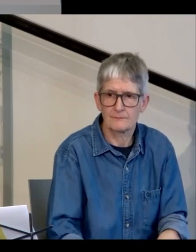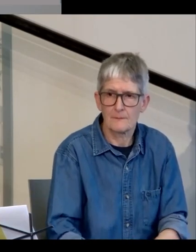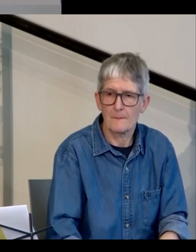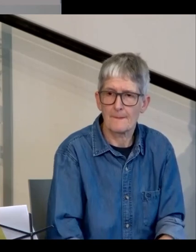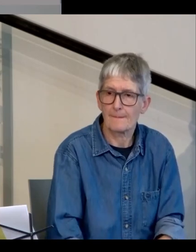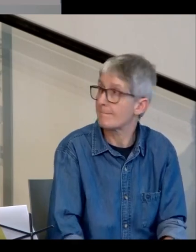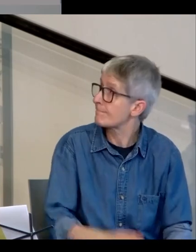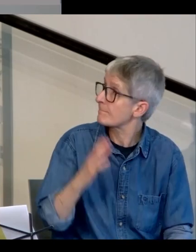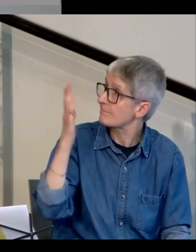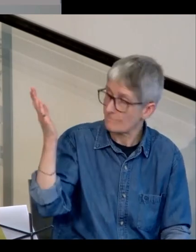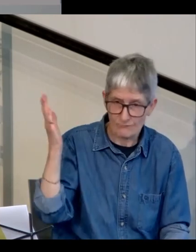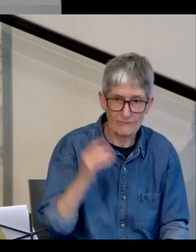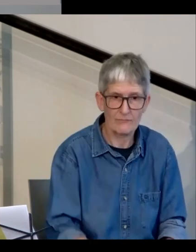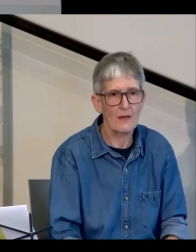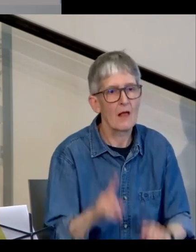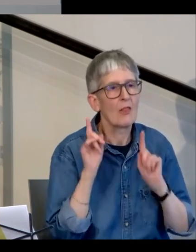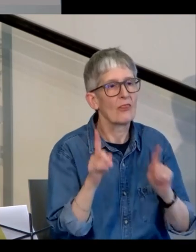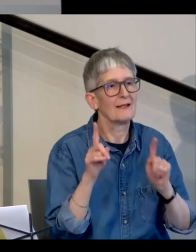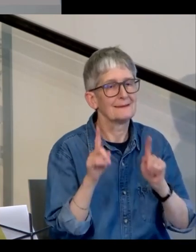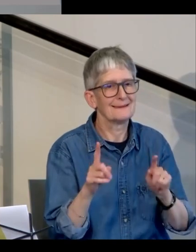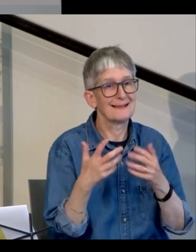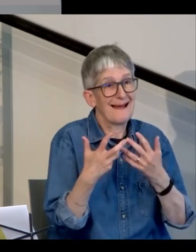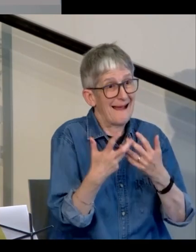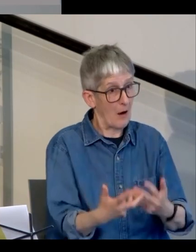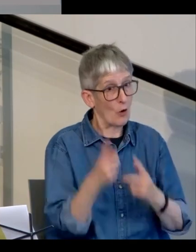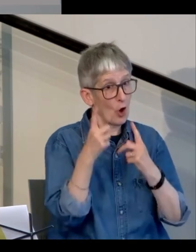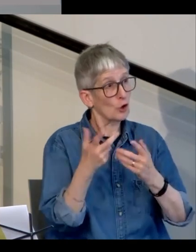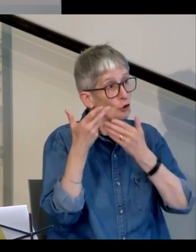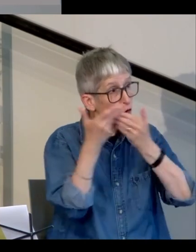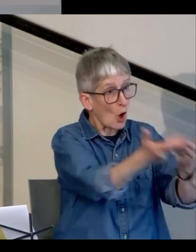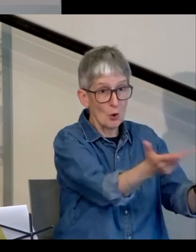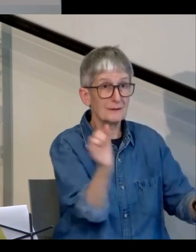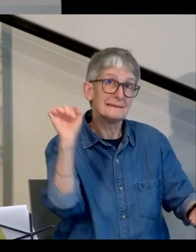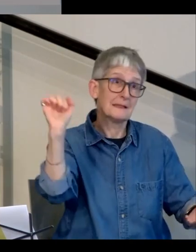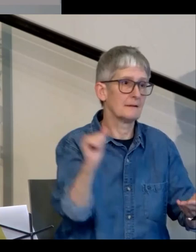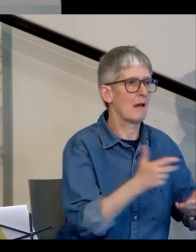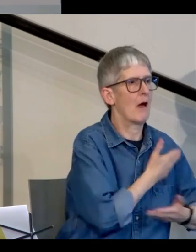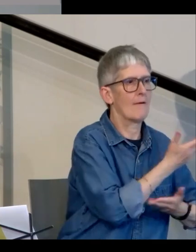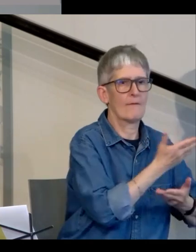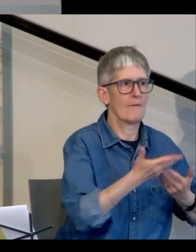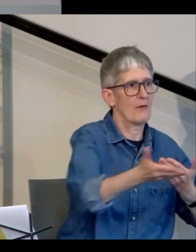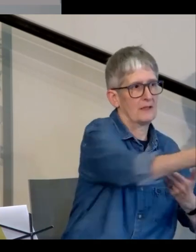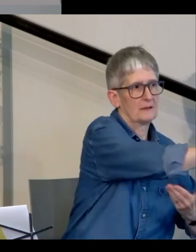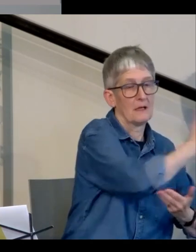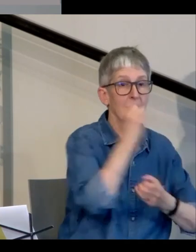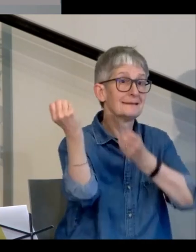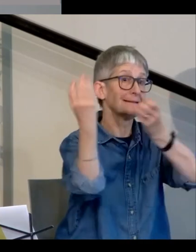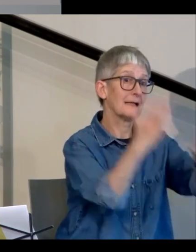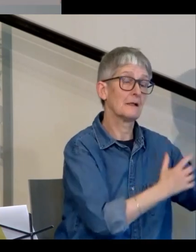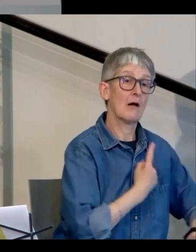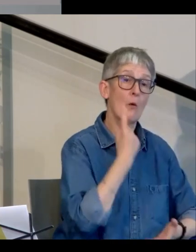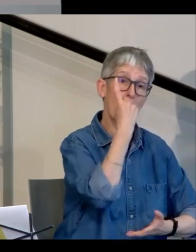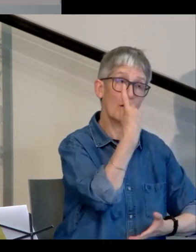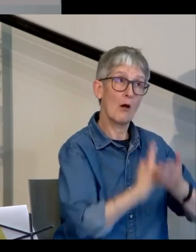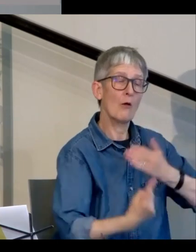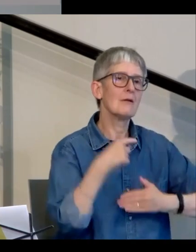on the screen. This is how God showed his love among us. He sent his one and only Son into the